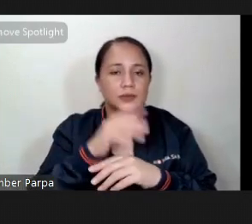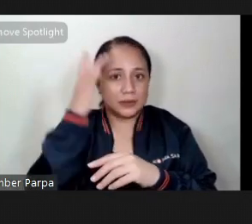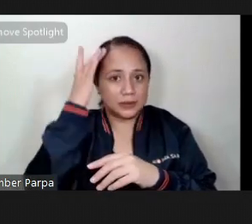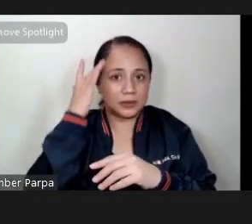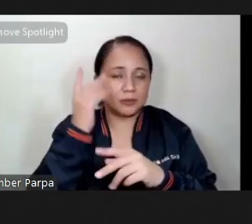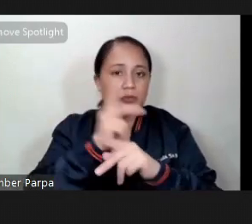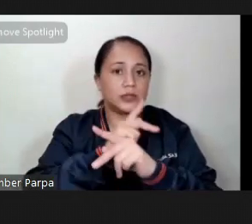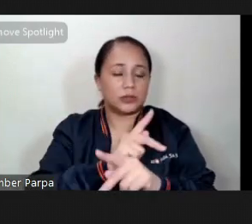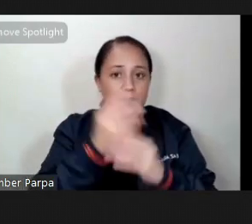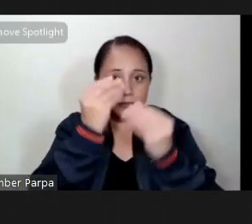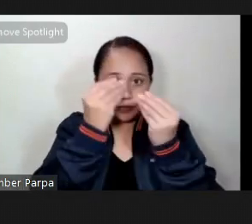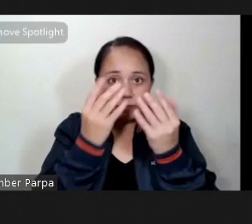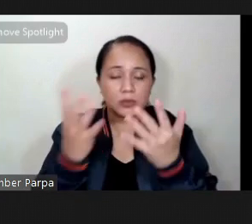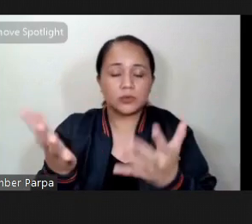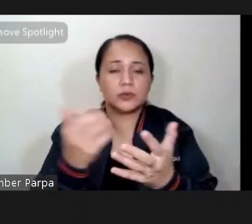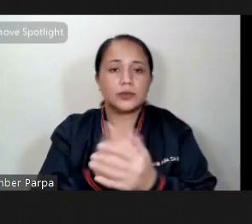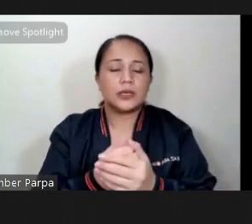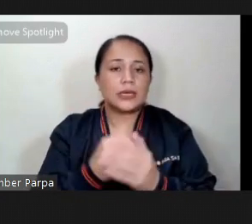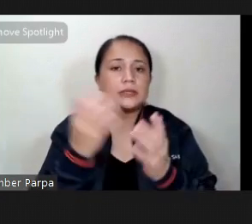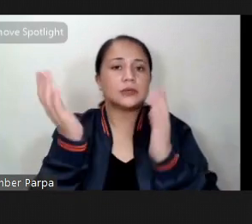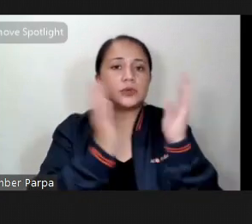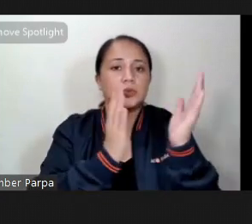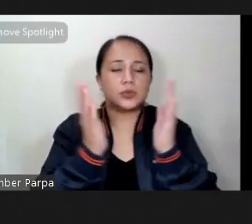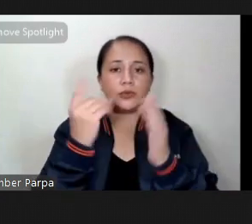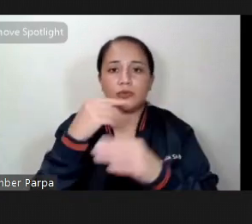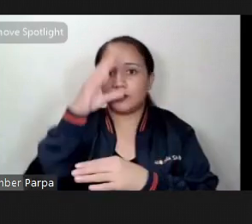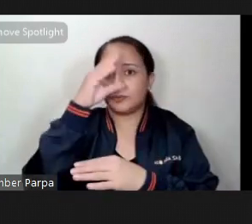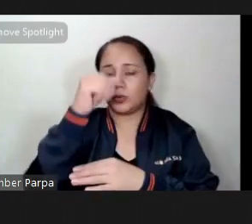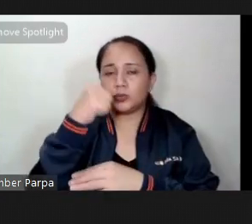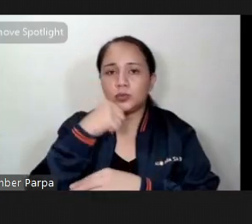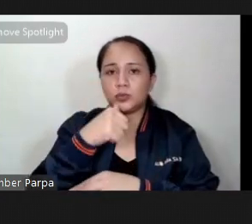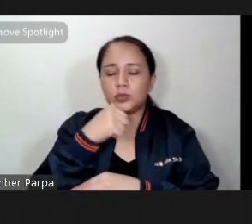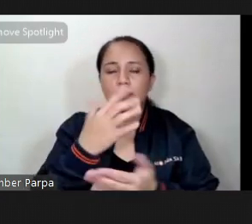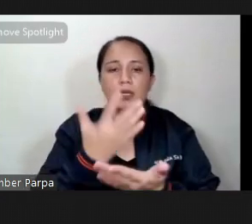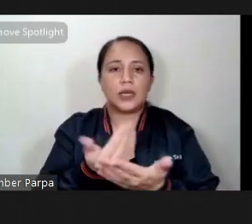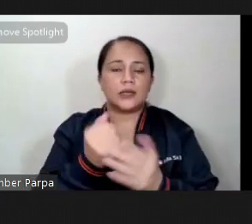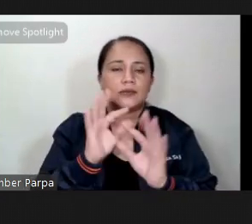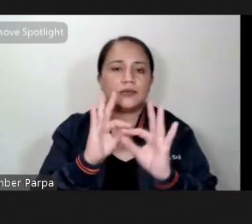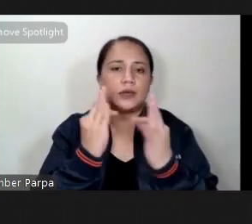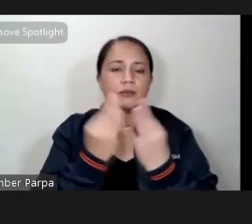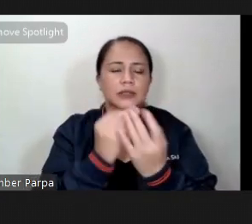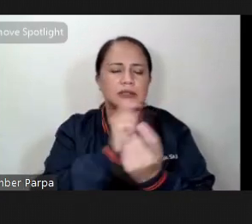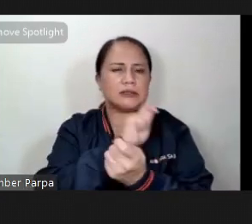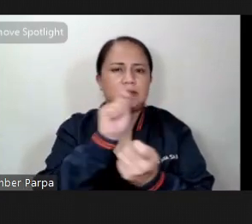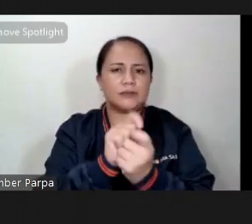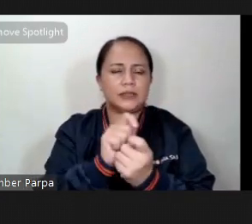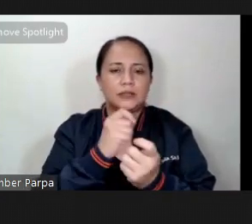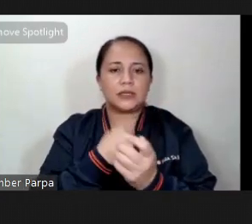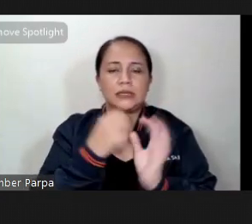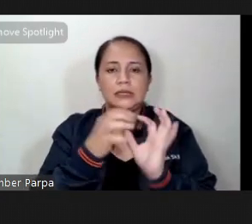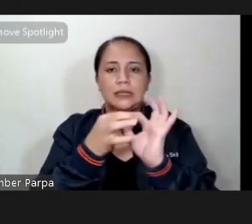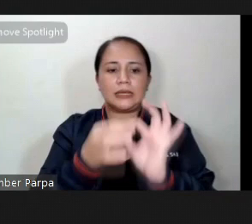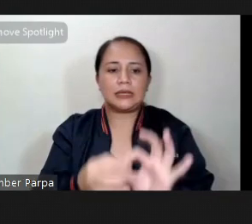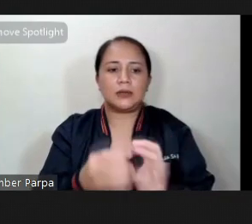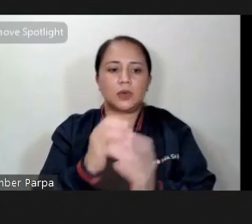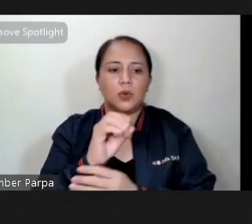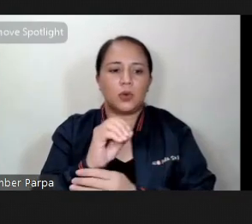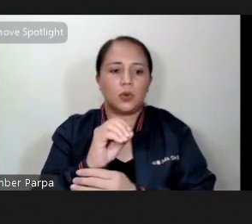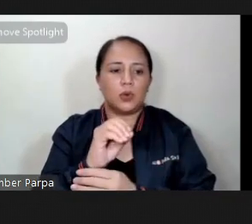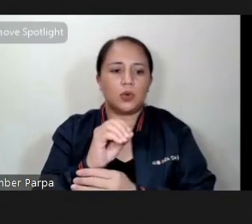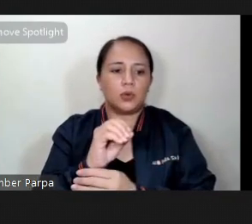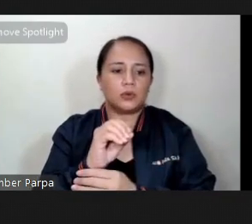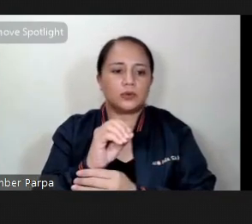protection information and services for boys and girls and their families, particularly related to OSEC, have